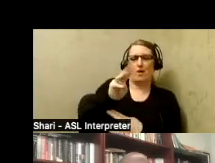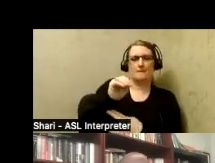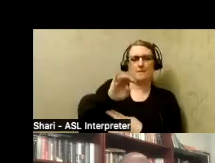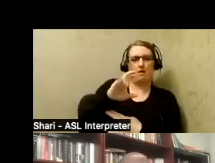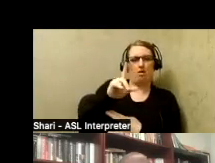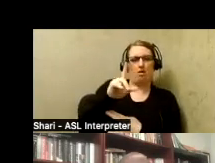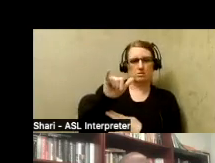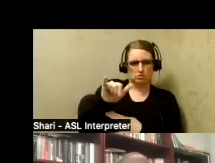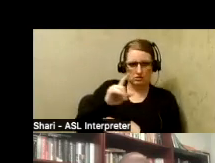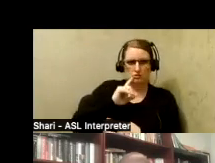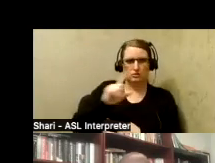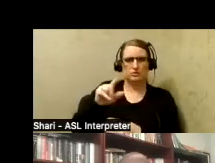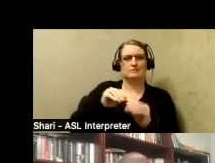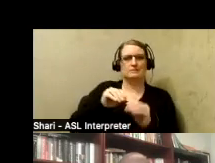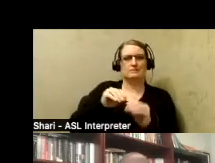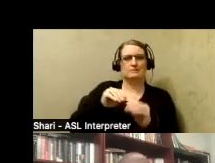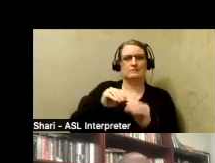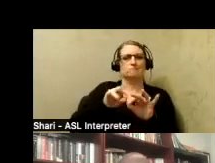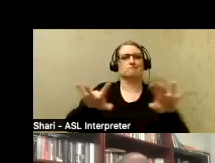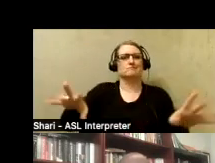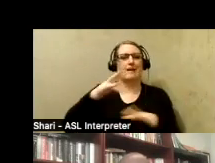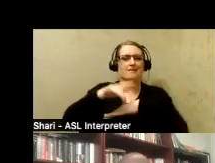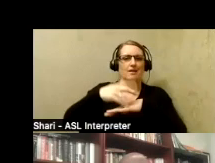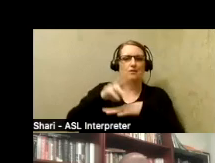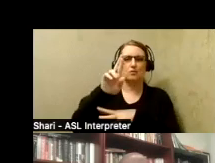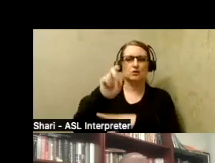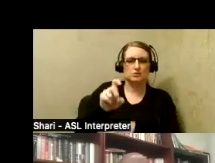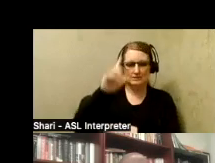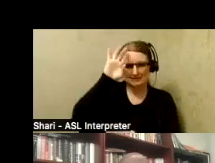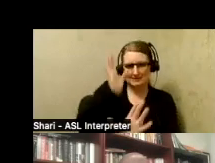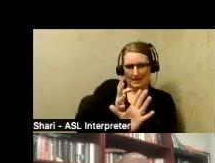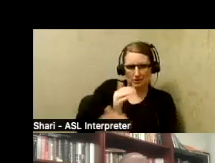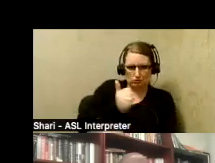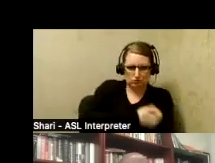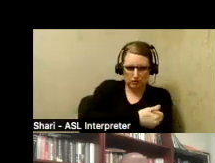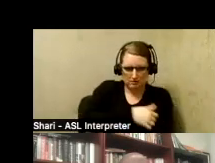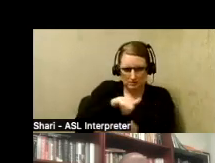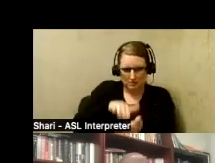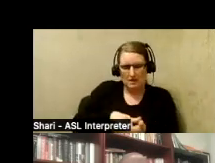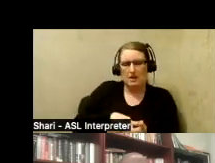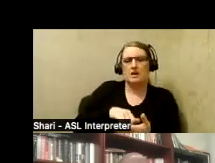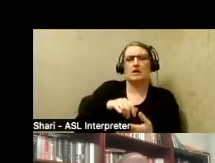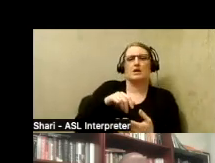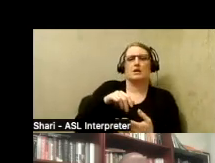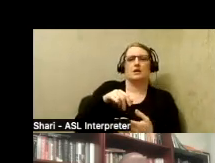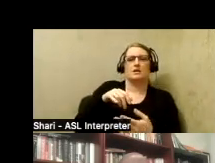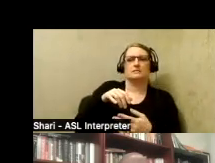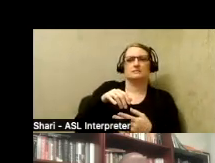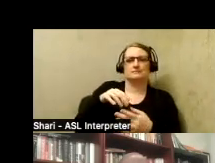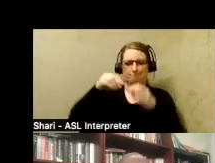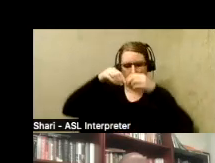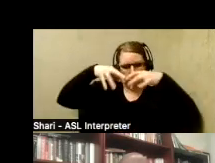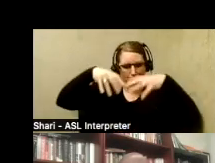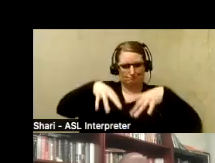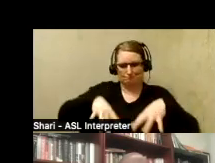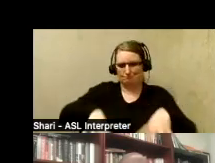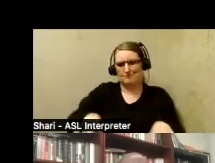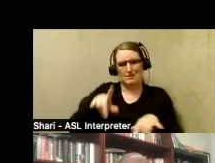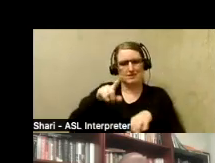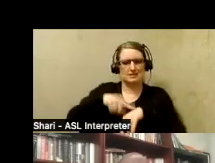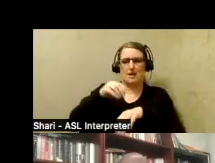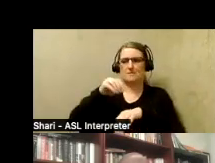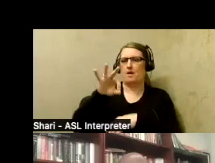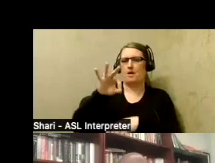widespread availability of prescription psychiatric drugs constituted a watershed in the timeline of asylums'